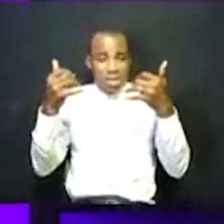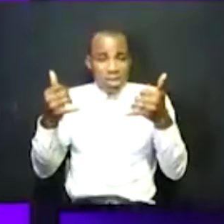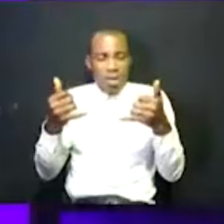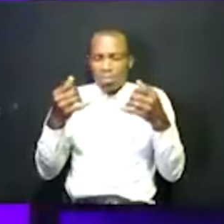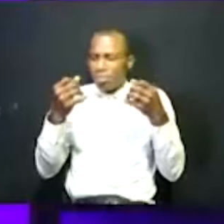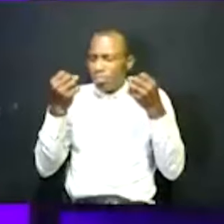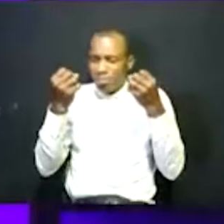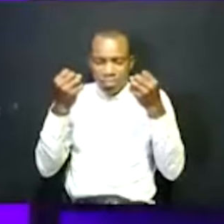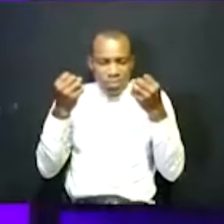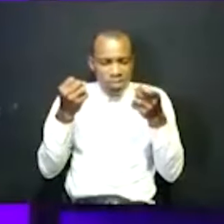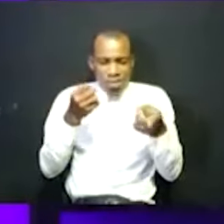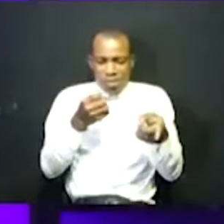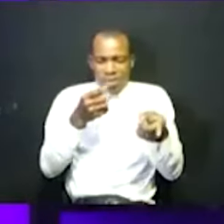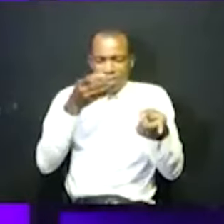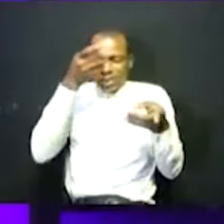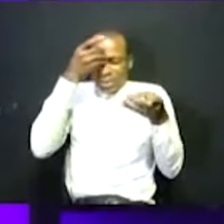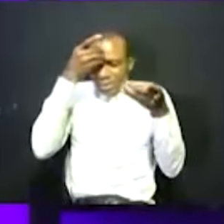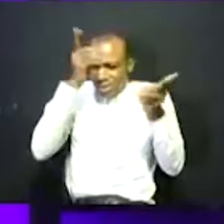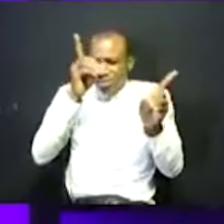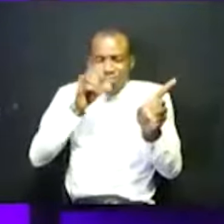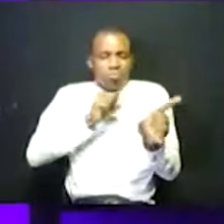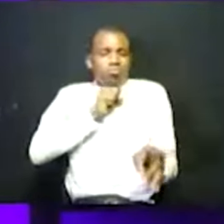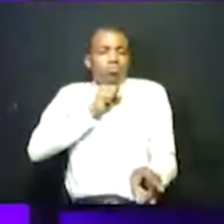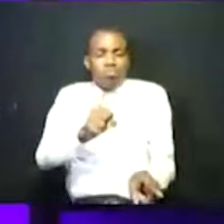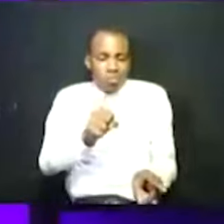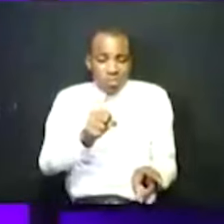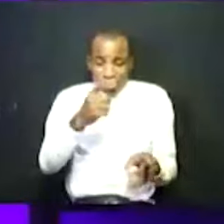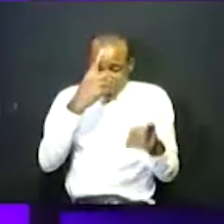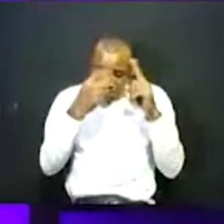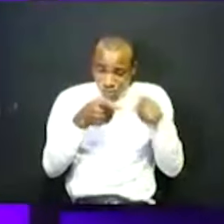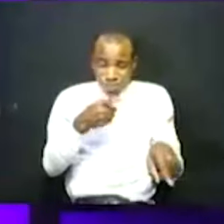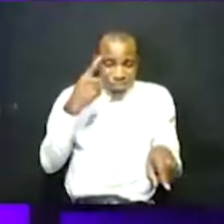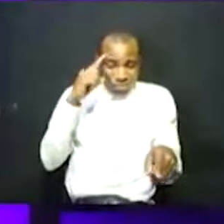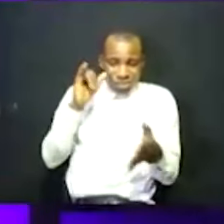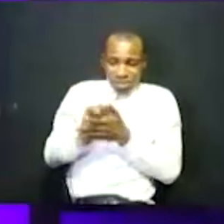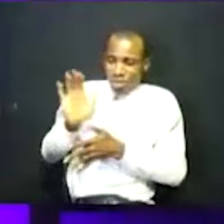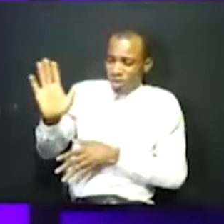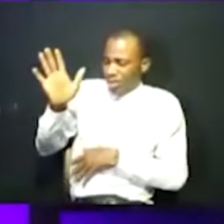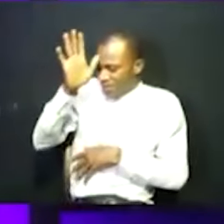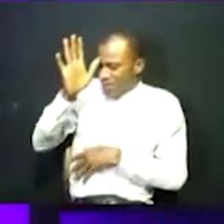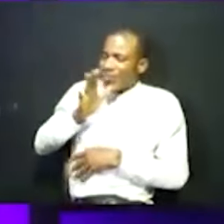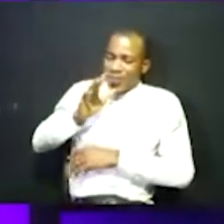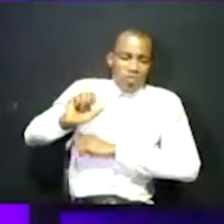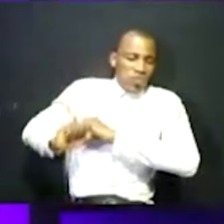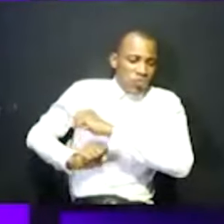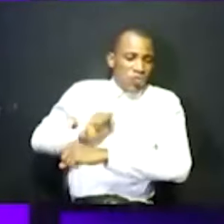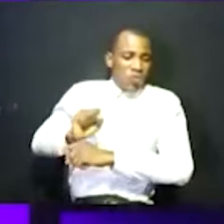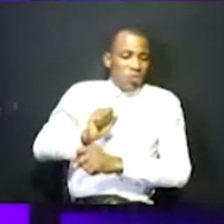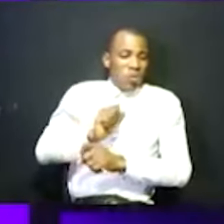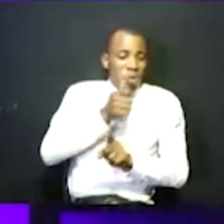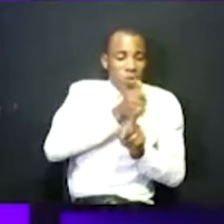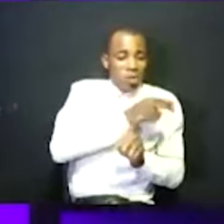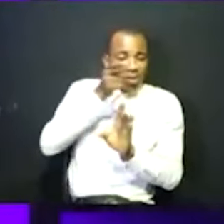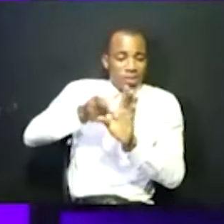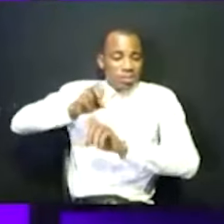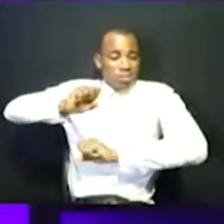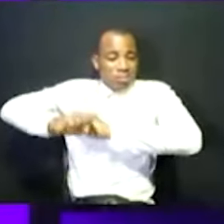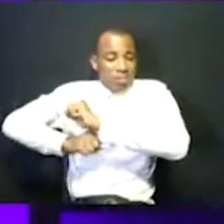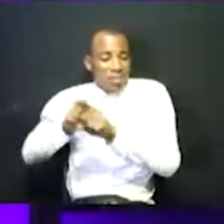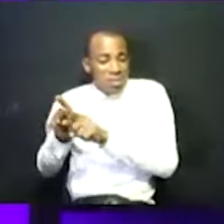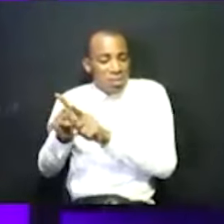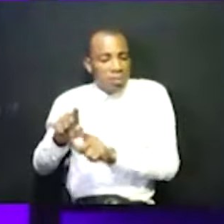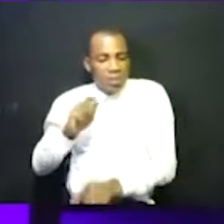she actually do not want to be put in that same condition. Wey, sen ya okasa ya no, ye,